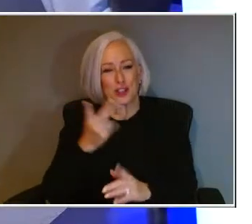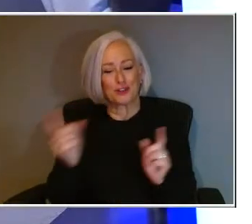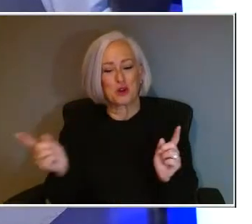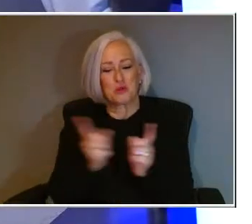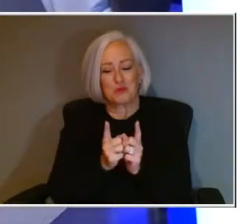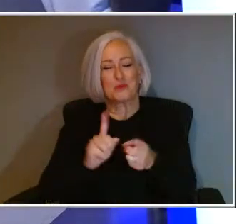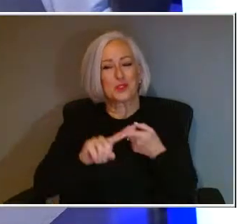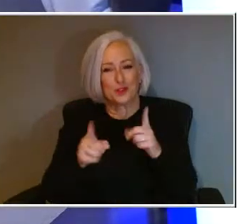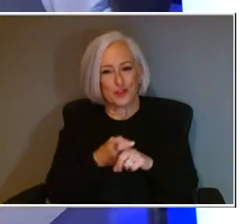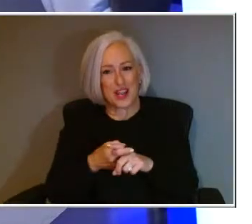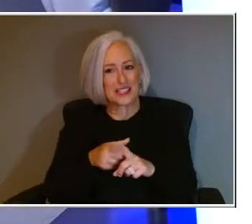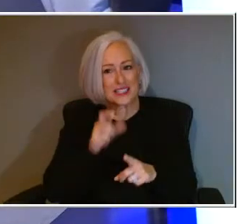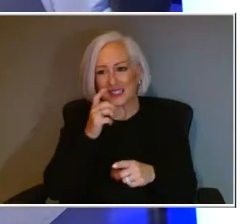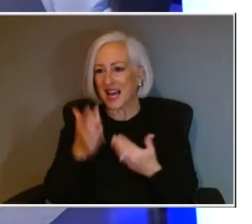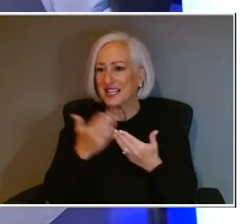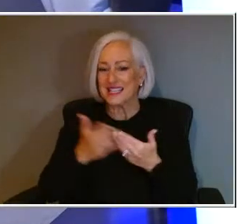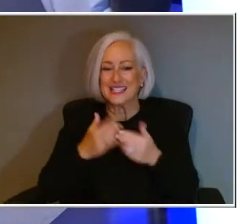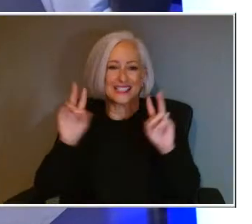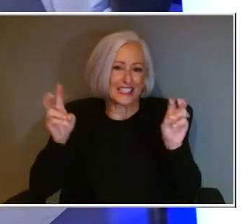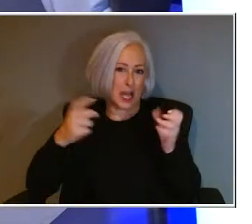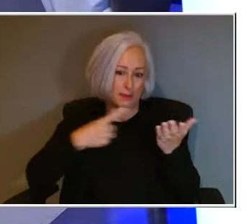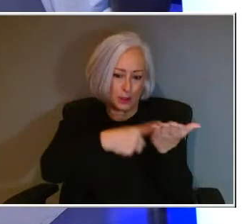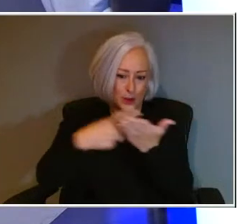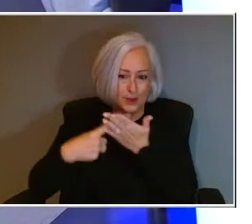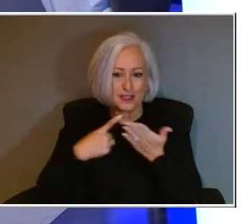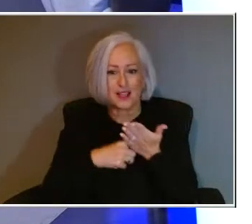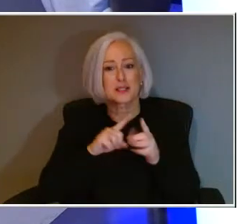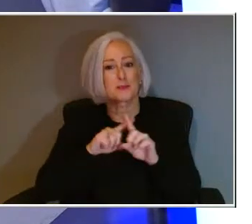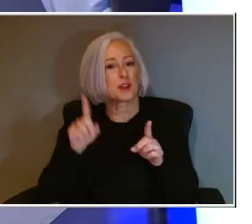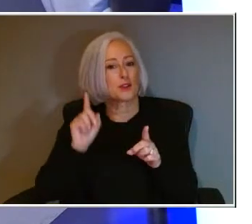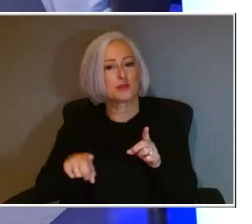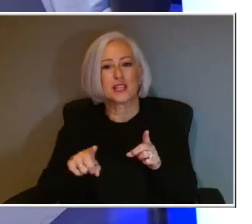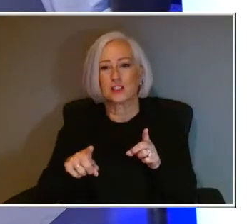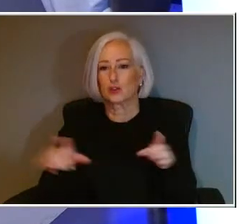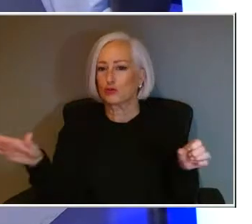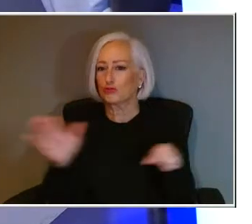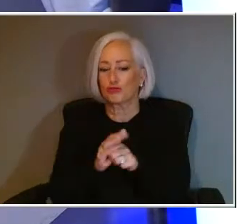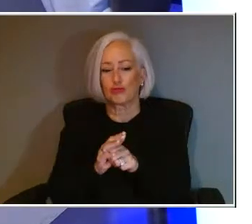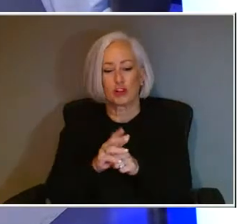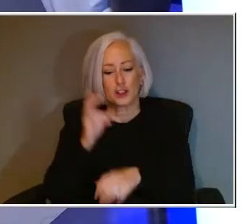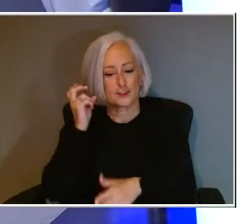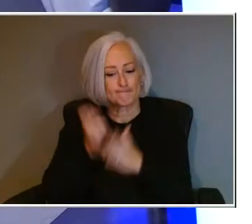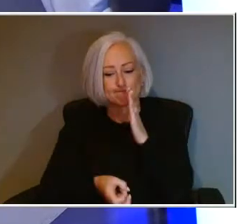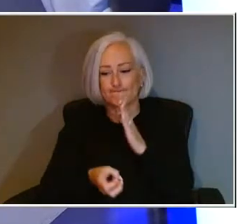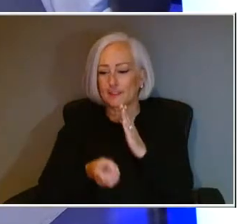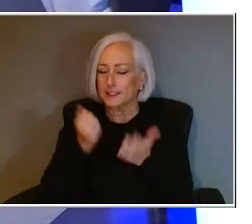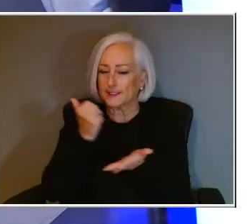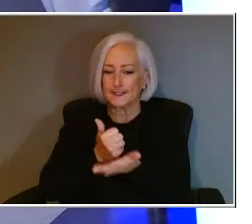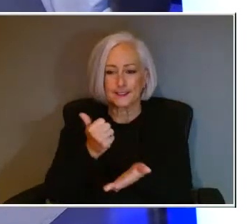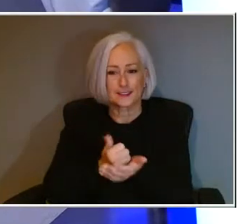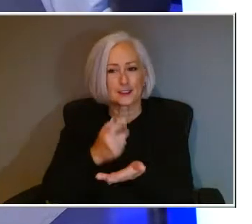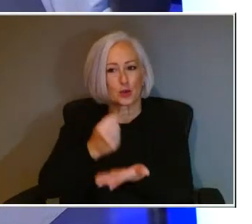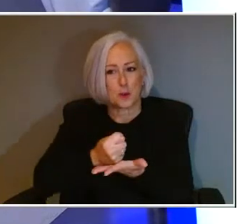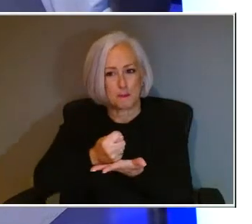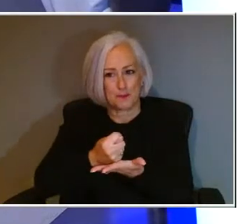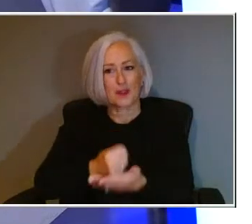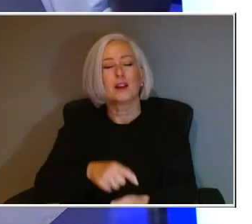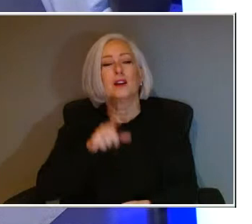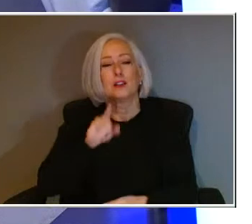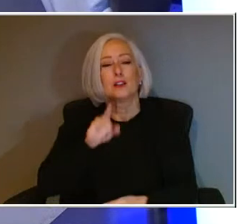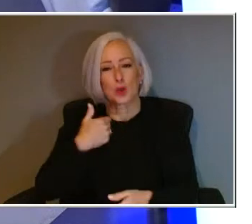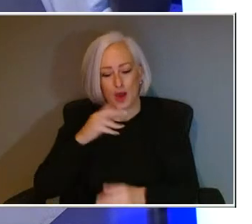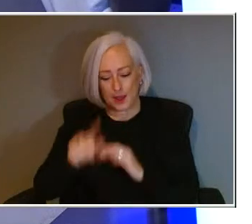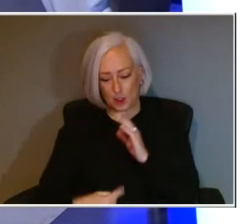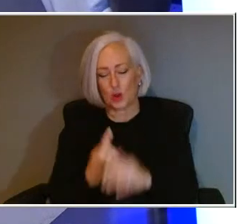about, but you needed to go full throttle and really get down to what we were talking about. You have this colonoscopy, and I want to show